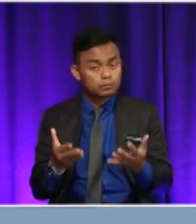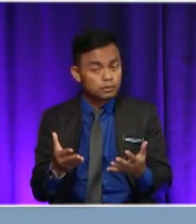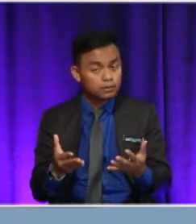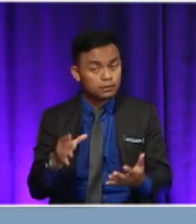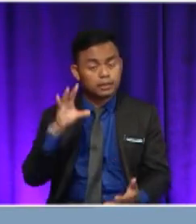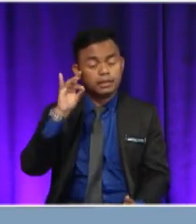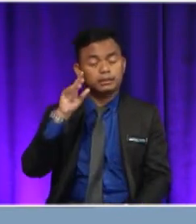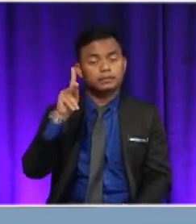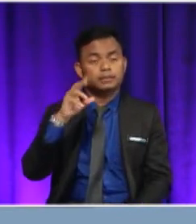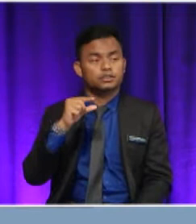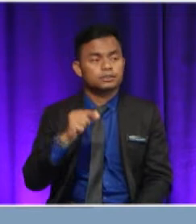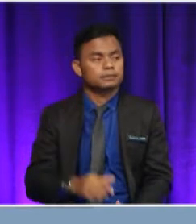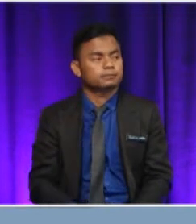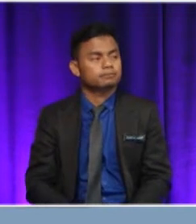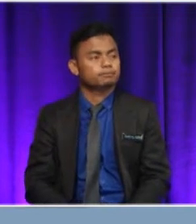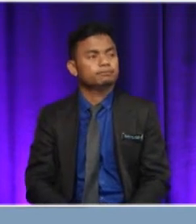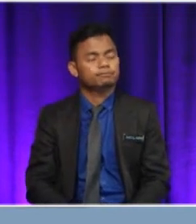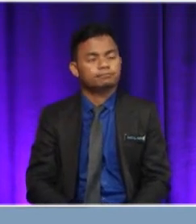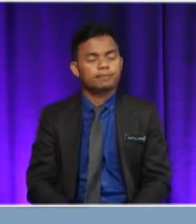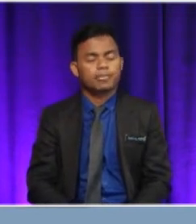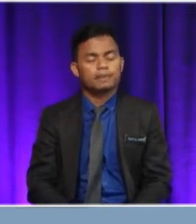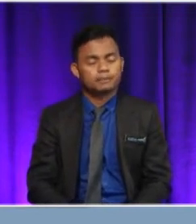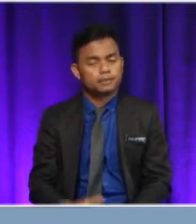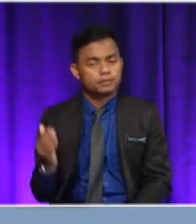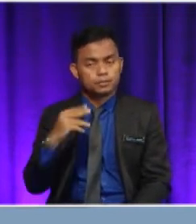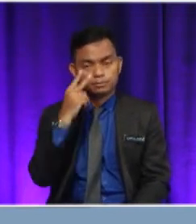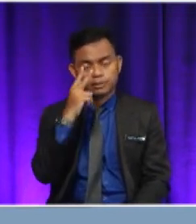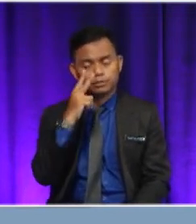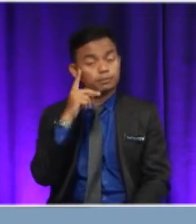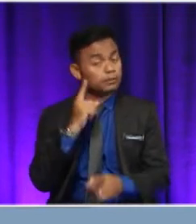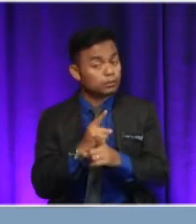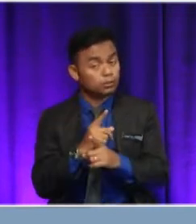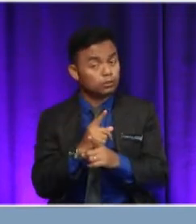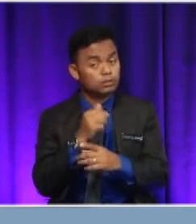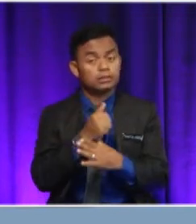sure? Okay. Let's Okay. see whether we have supporting evidence.